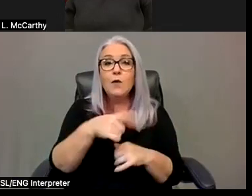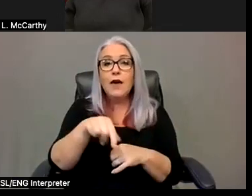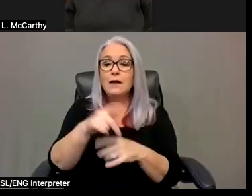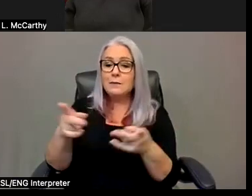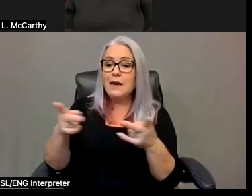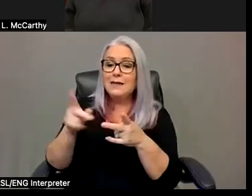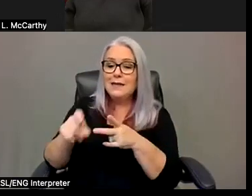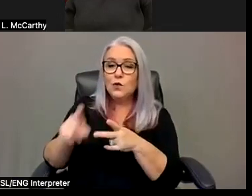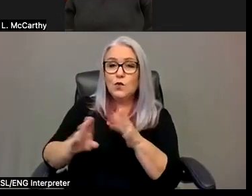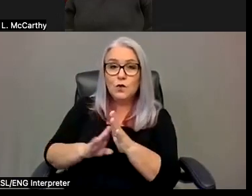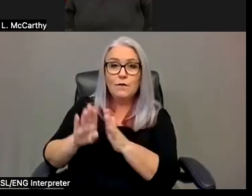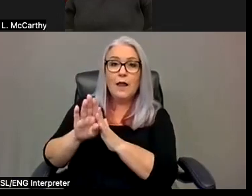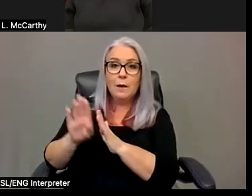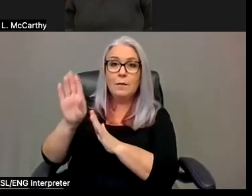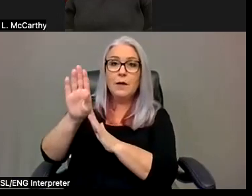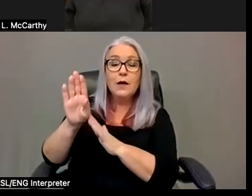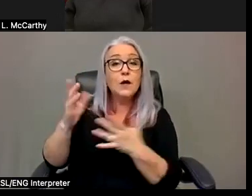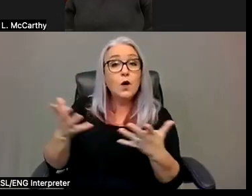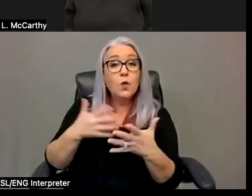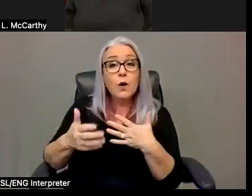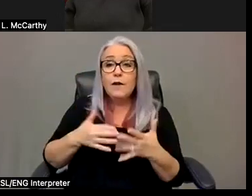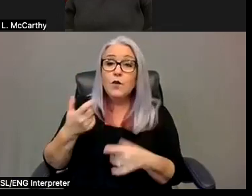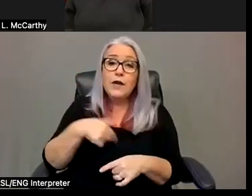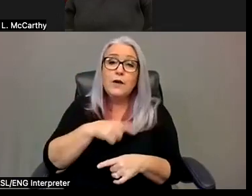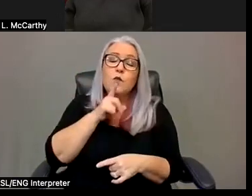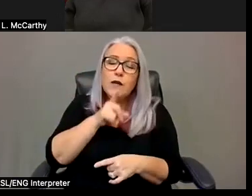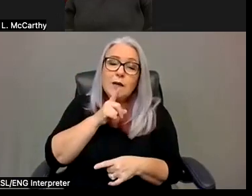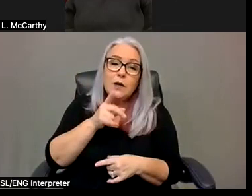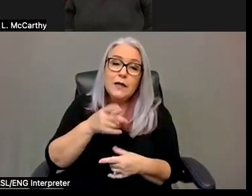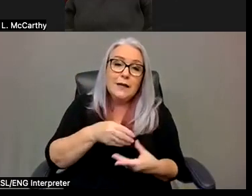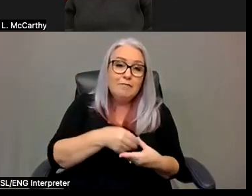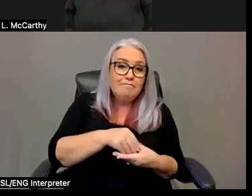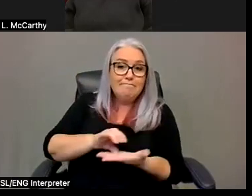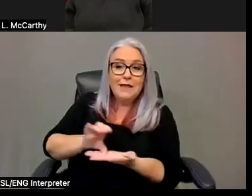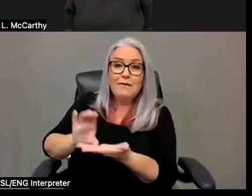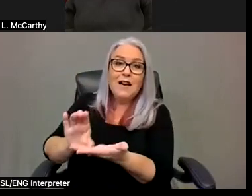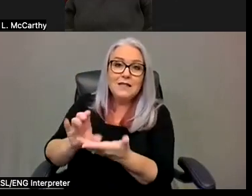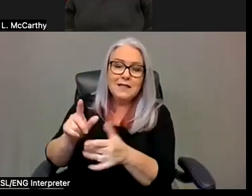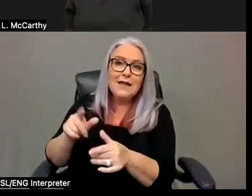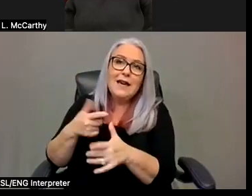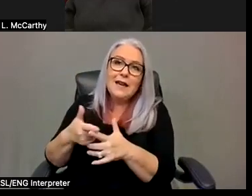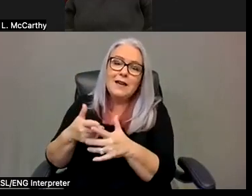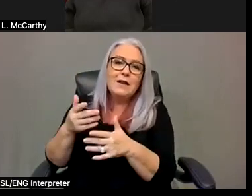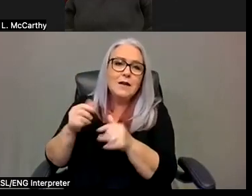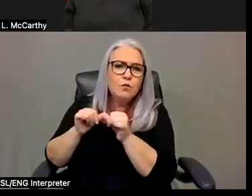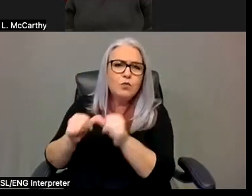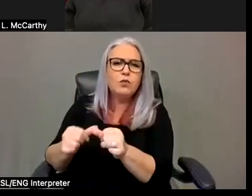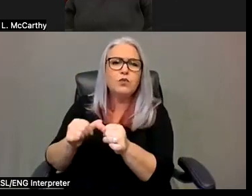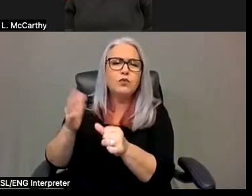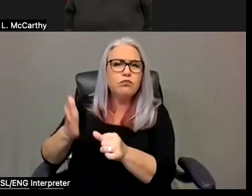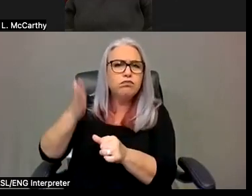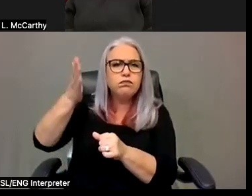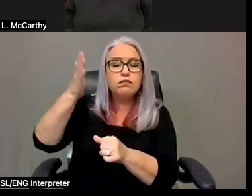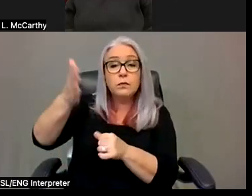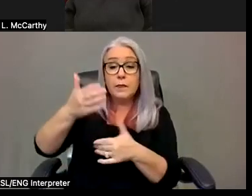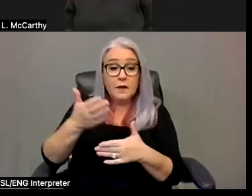so that whatever we do, whatever we really invest in, can last well into the future. The kind of planning we're doing